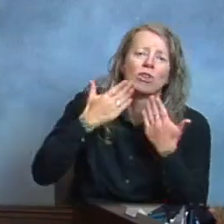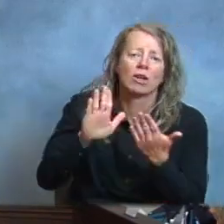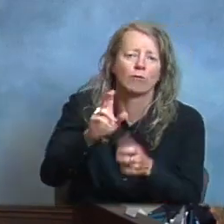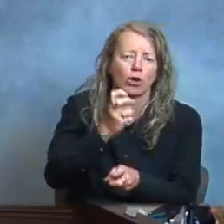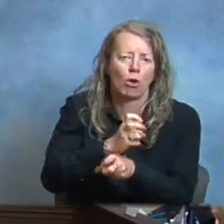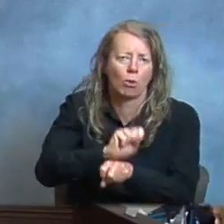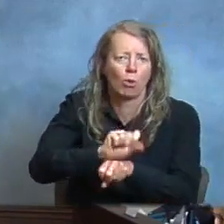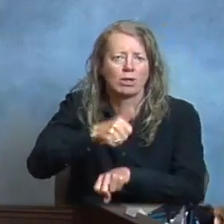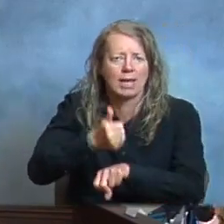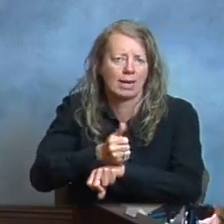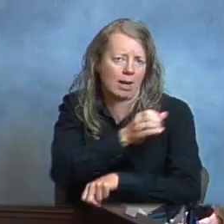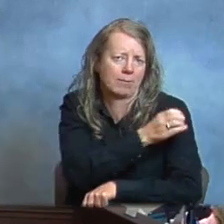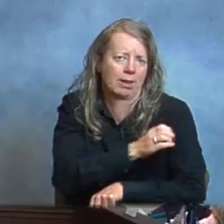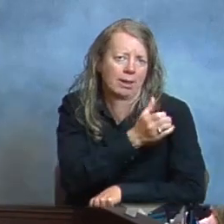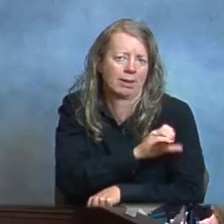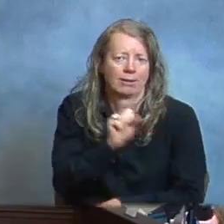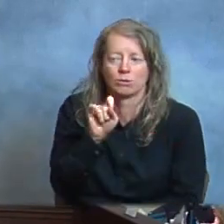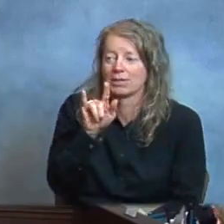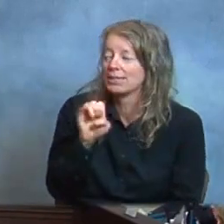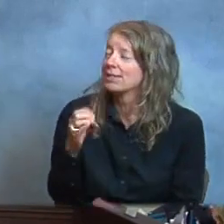work. Glad to hear that. Thank you.